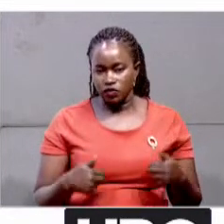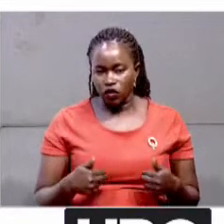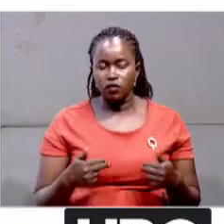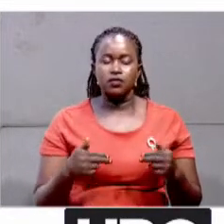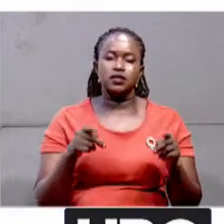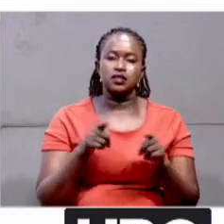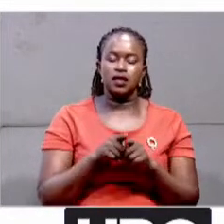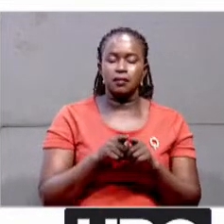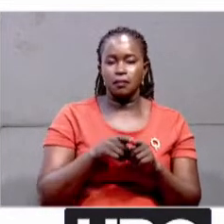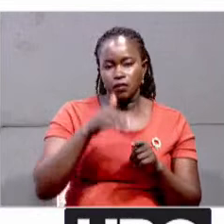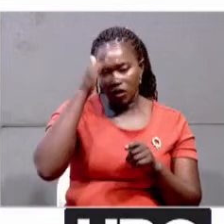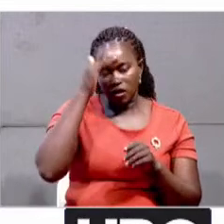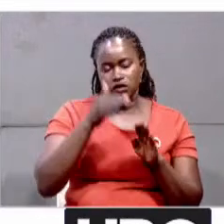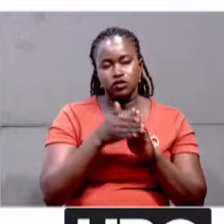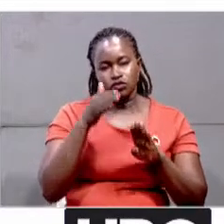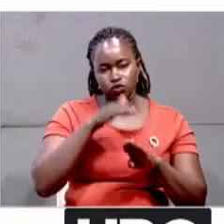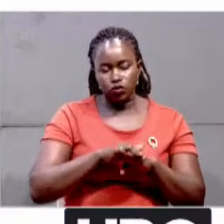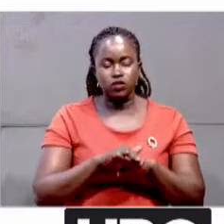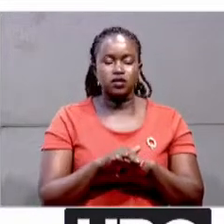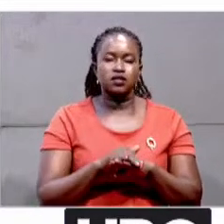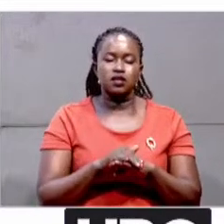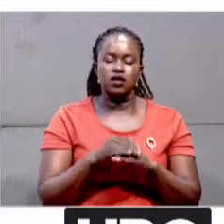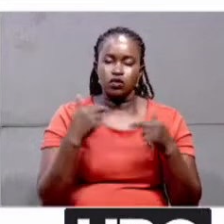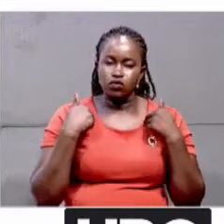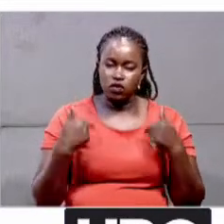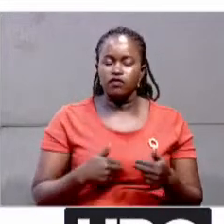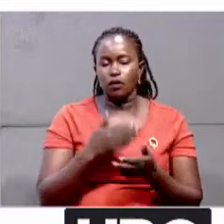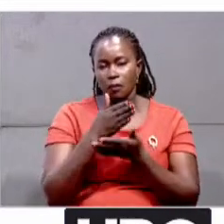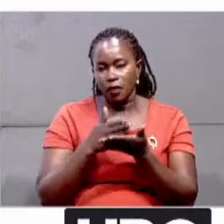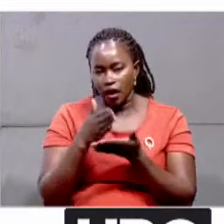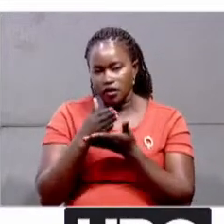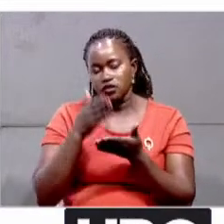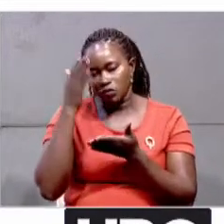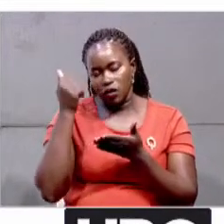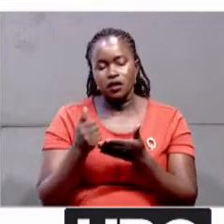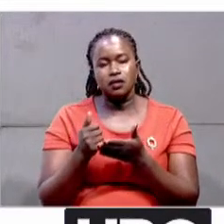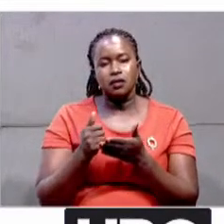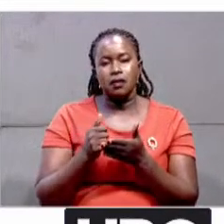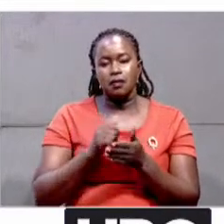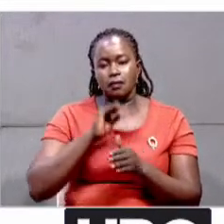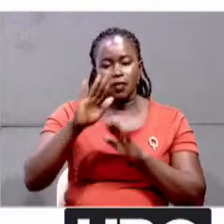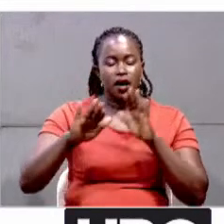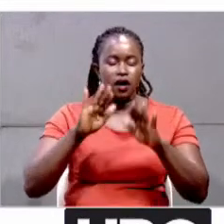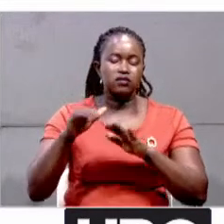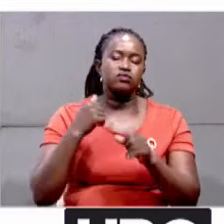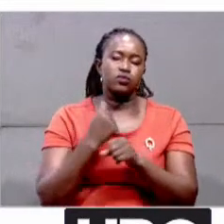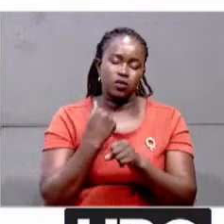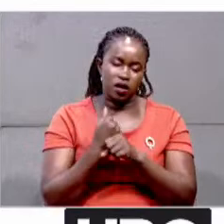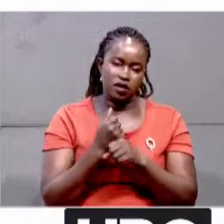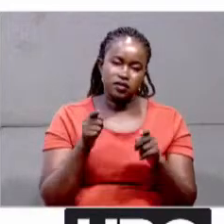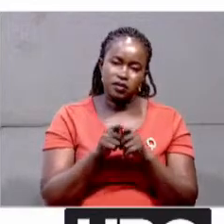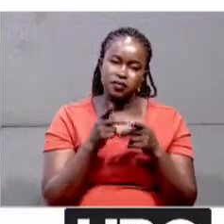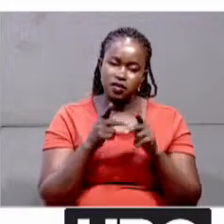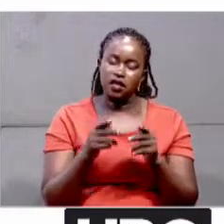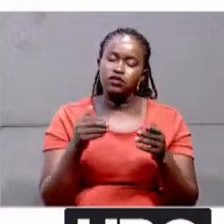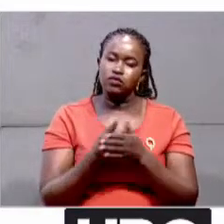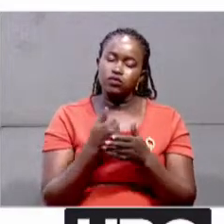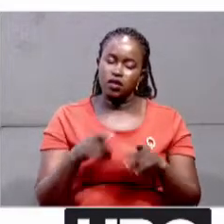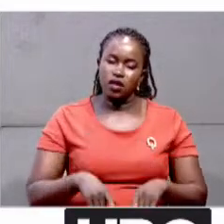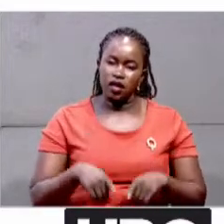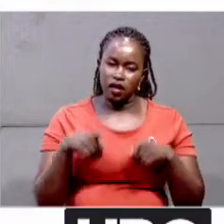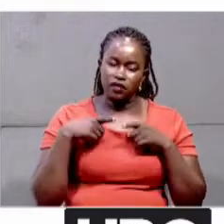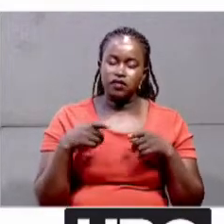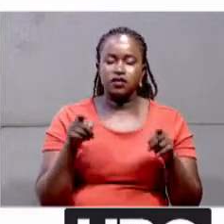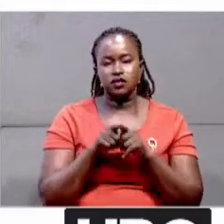police shoes, uniform parts, so that they get back to work, so that they begin a new life